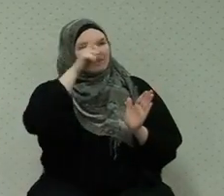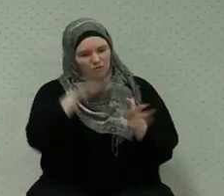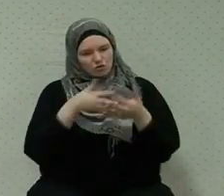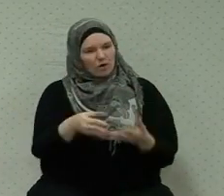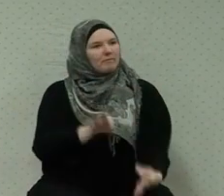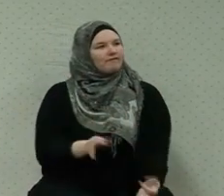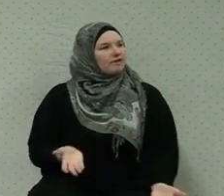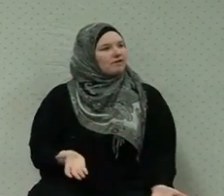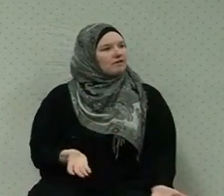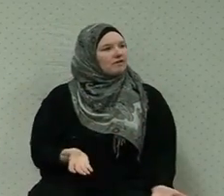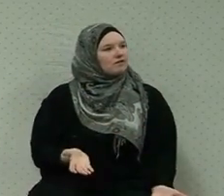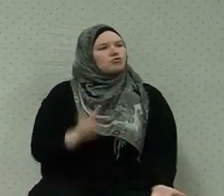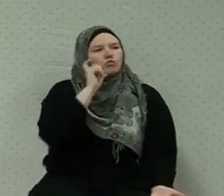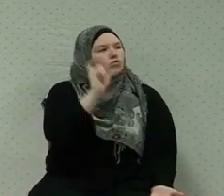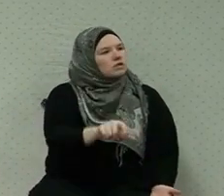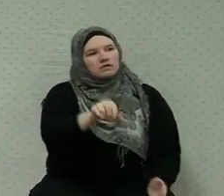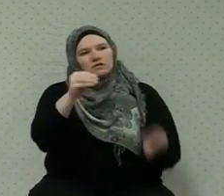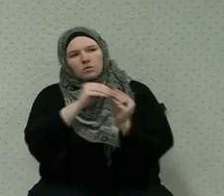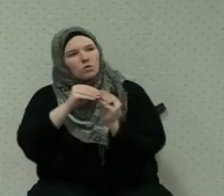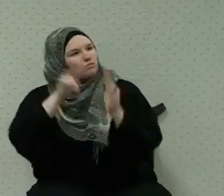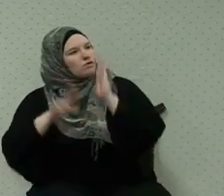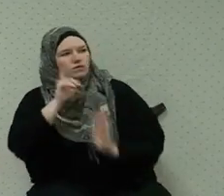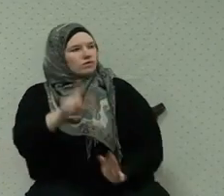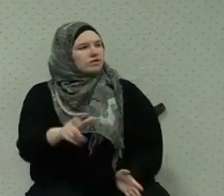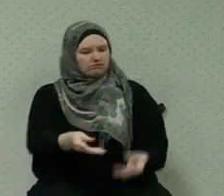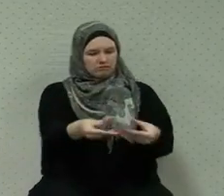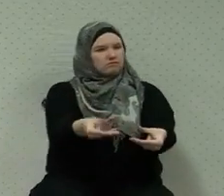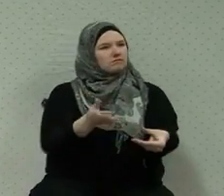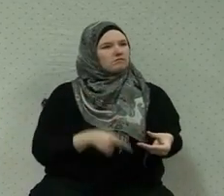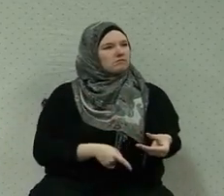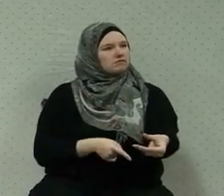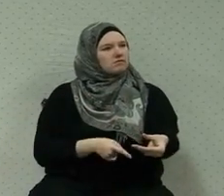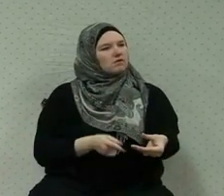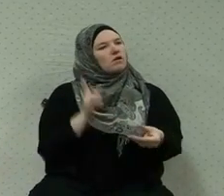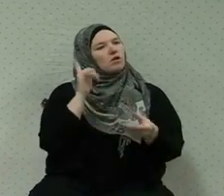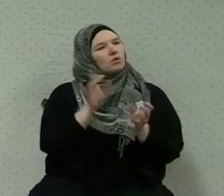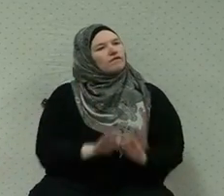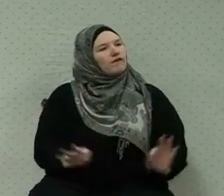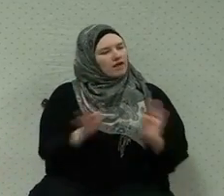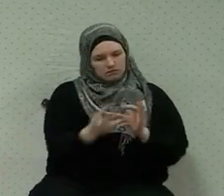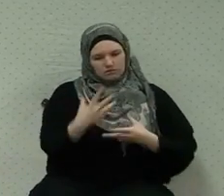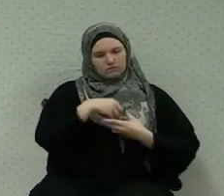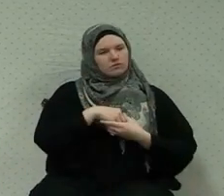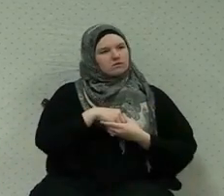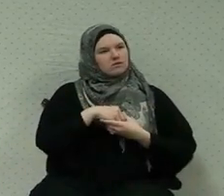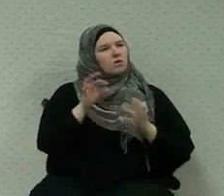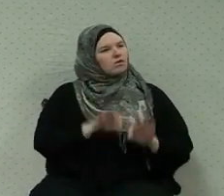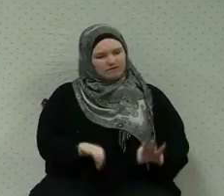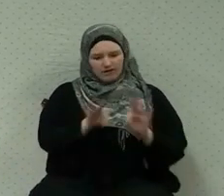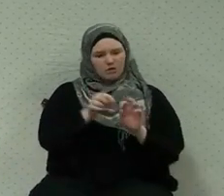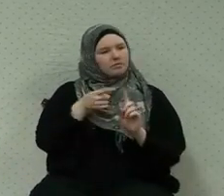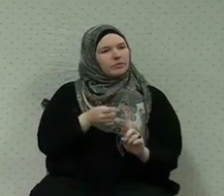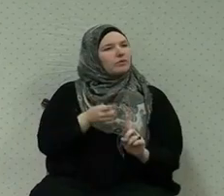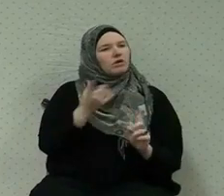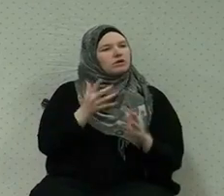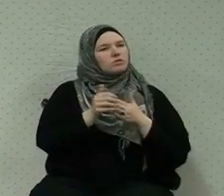live. So it gives you values. What is the purpose of values? It is to guide our